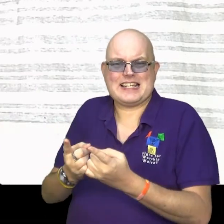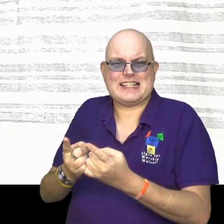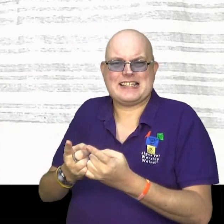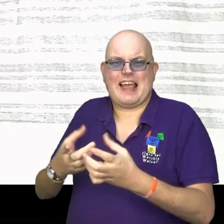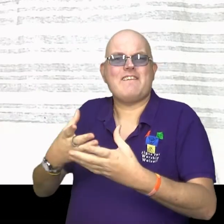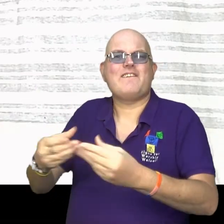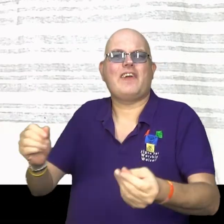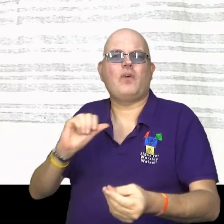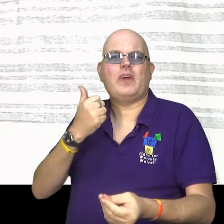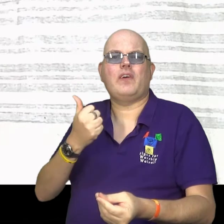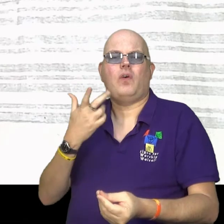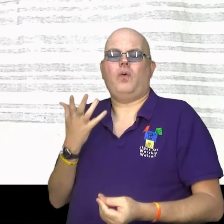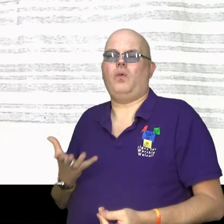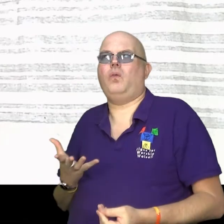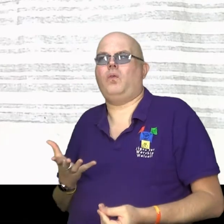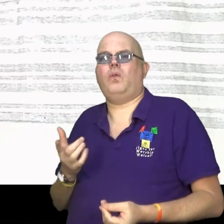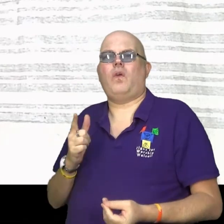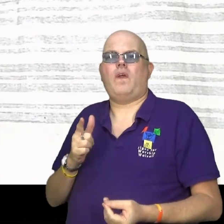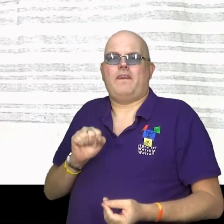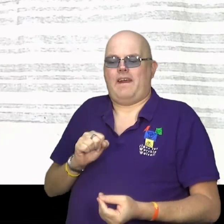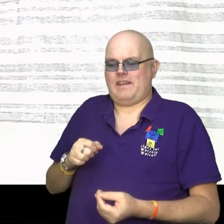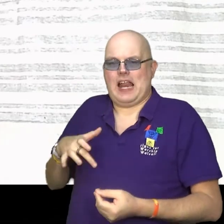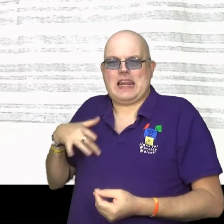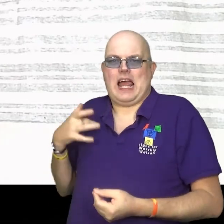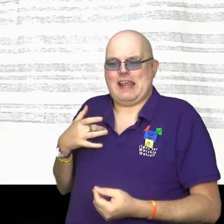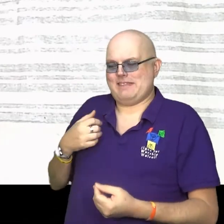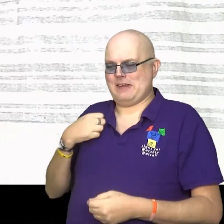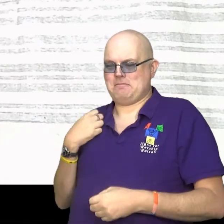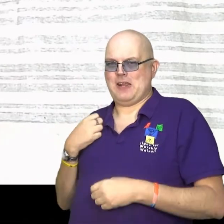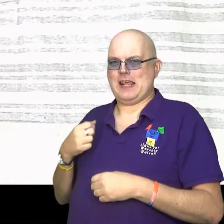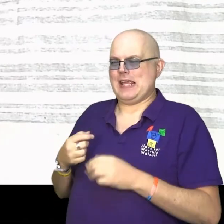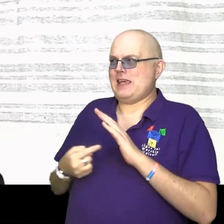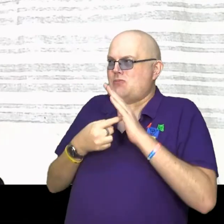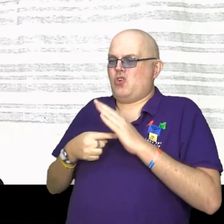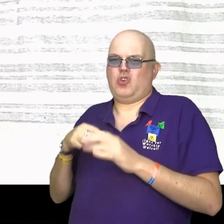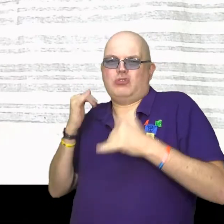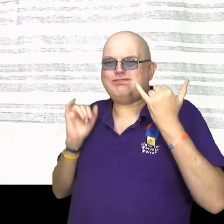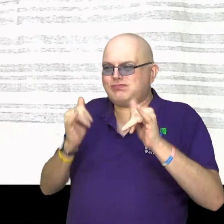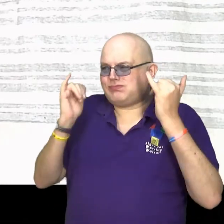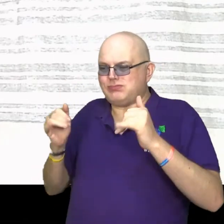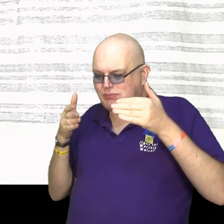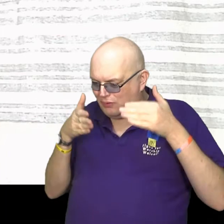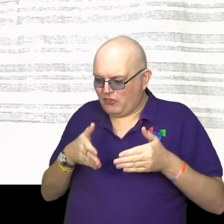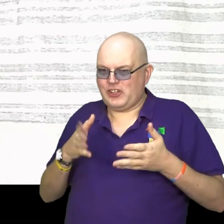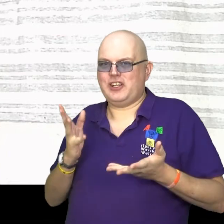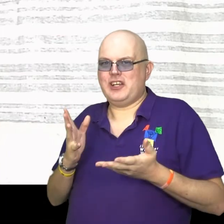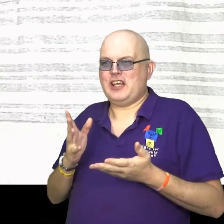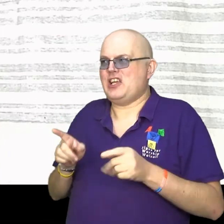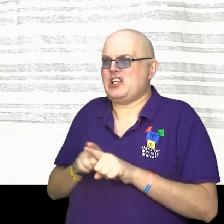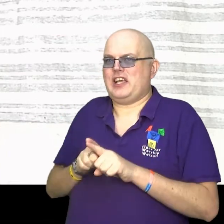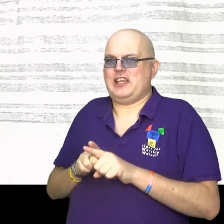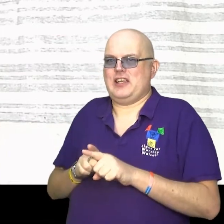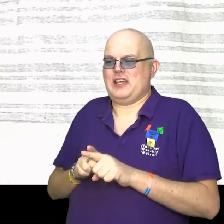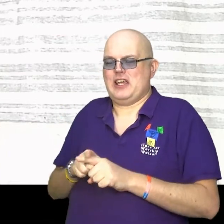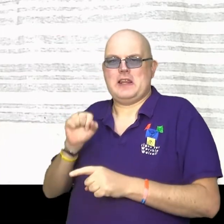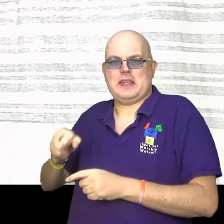that fade. Or perhaps they were so wrapped up in their own lives and caught up in the party that it was as